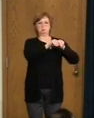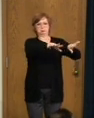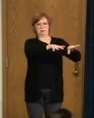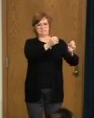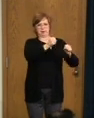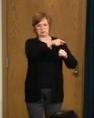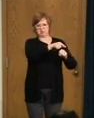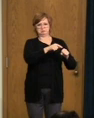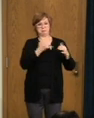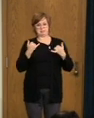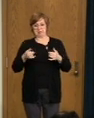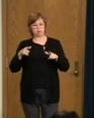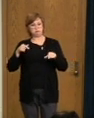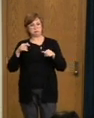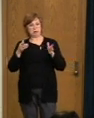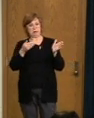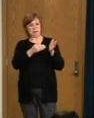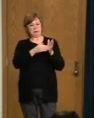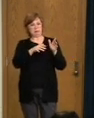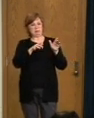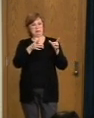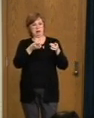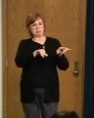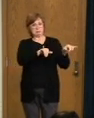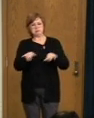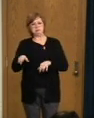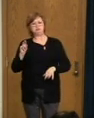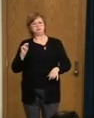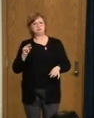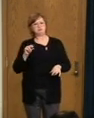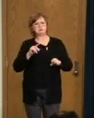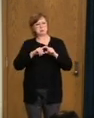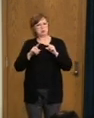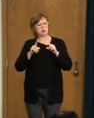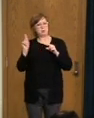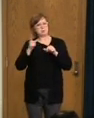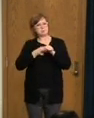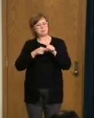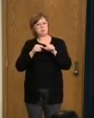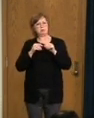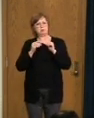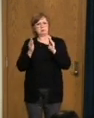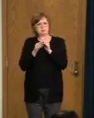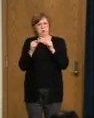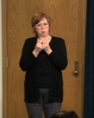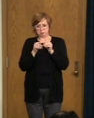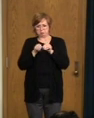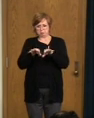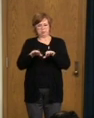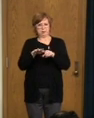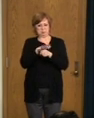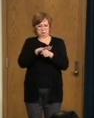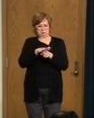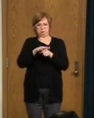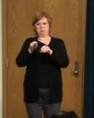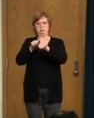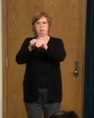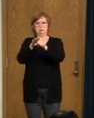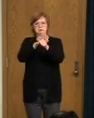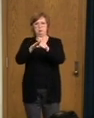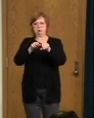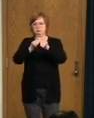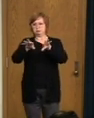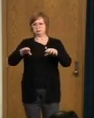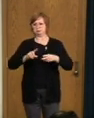to December 13th, and this just shows that a lot of the outbreaks were in settings that where either they're continuing with reduced attendees,